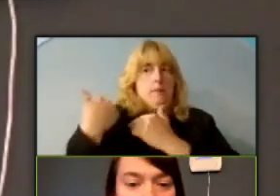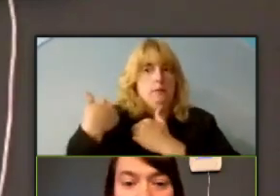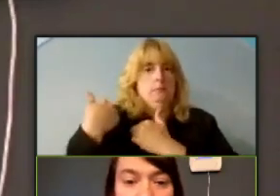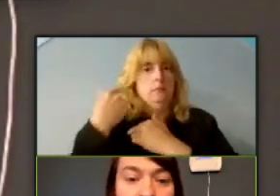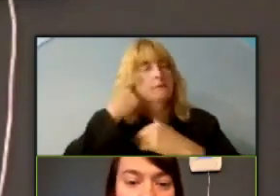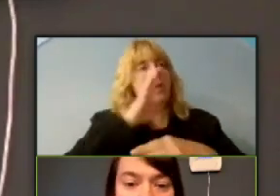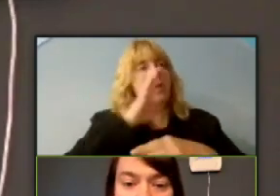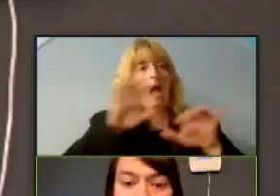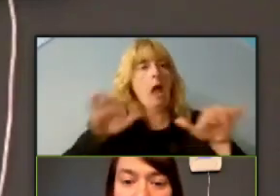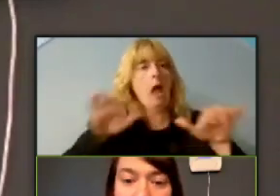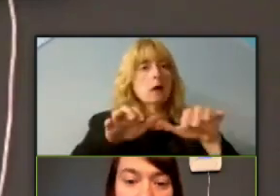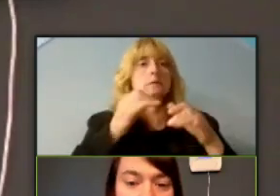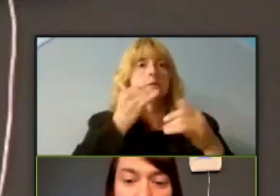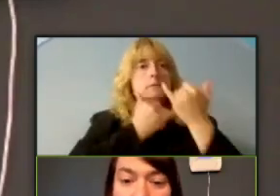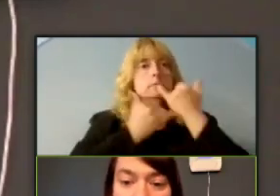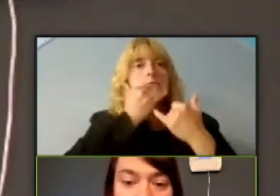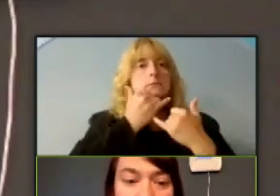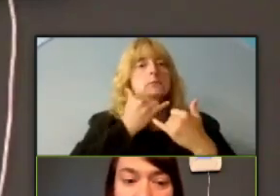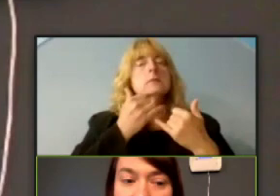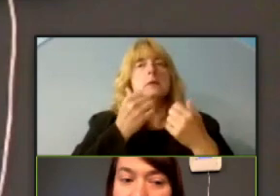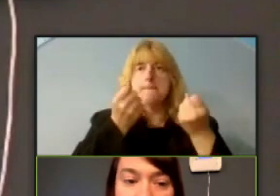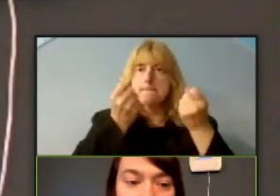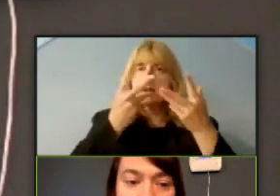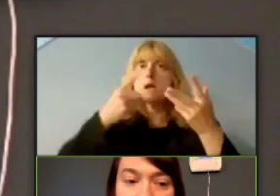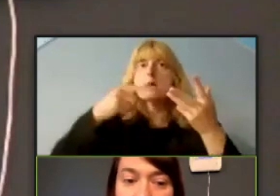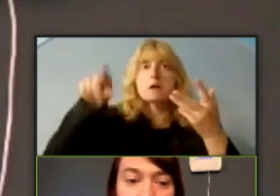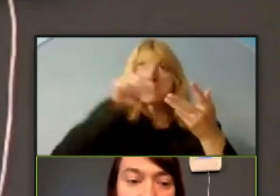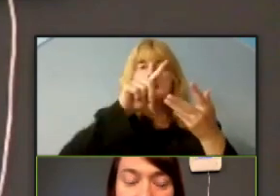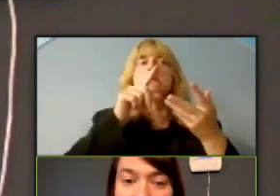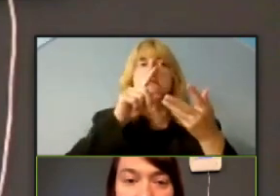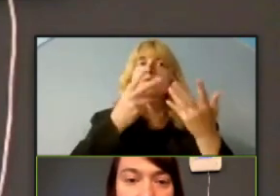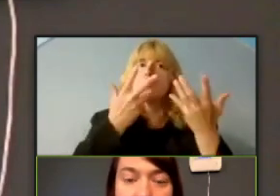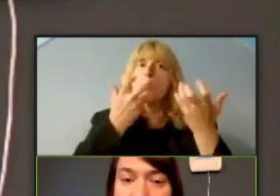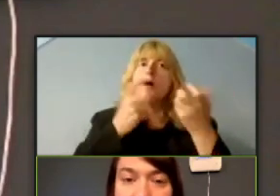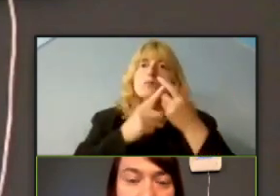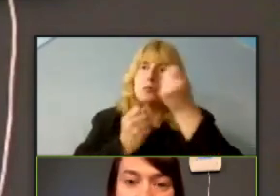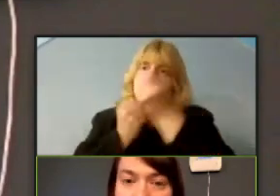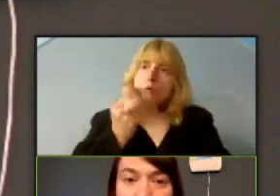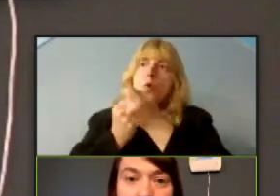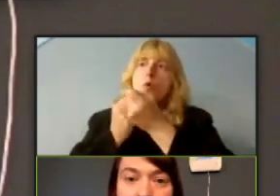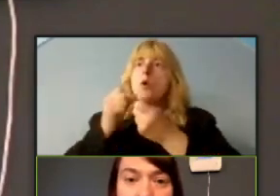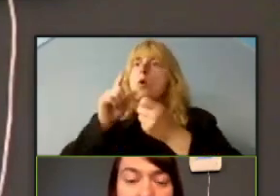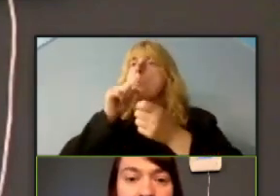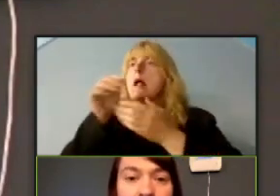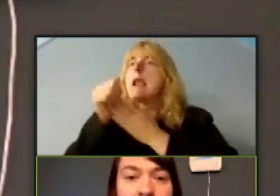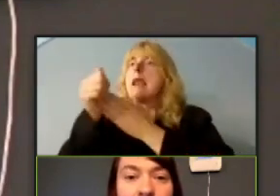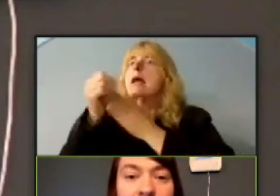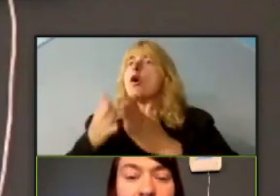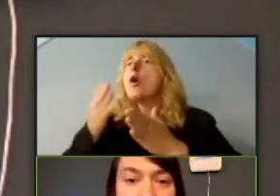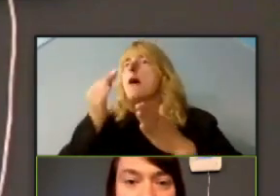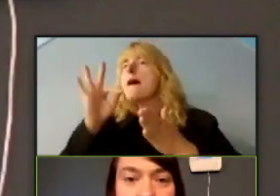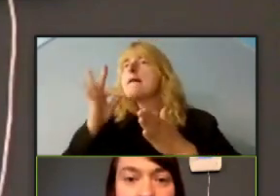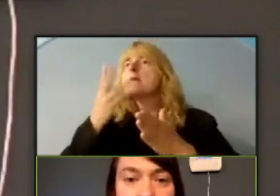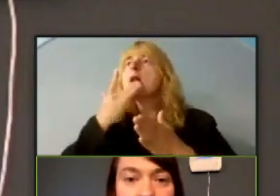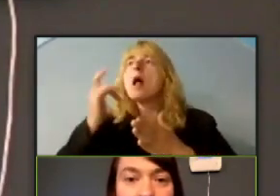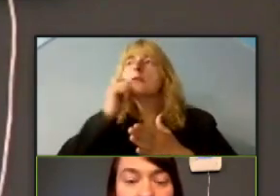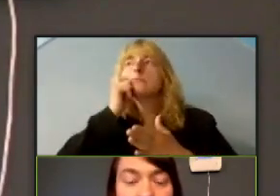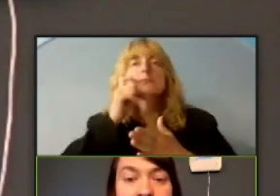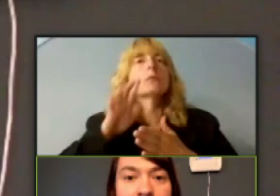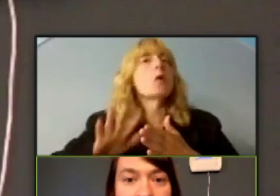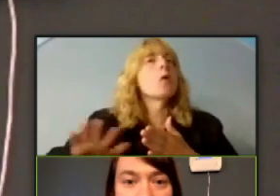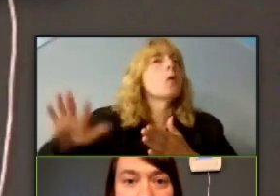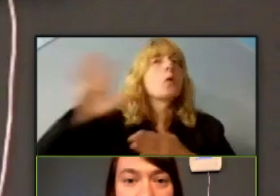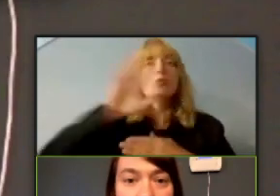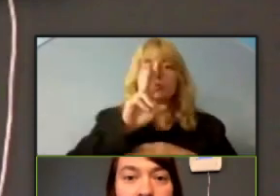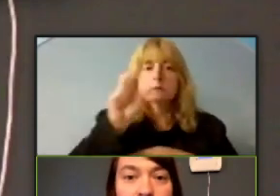out there to donate and to support the campaigns of leaders of color in your own community and across the nation. It is our time to listen and